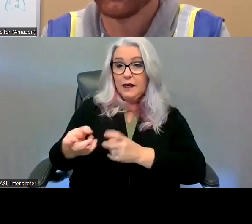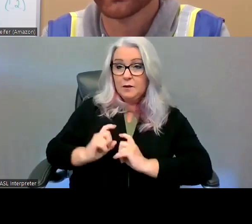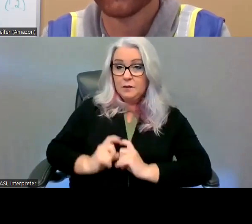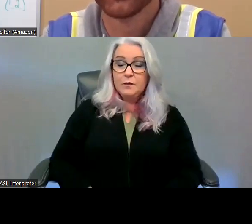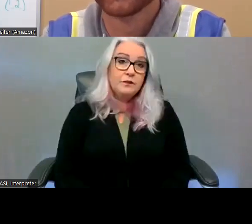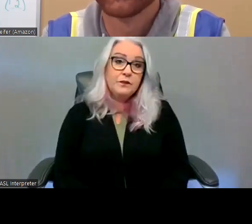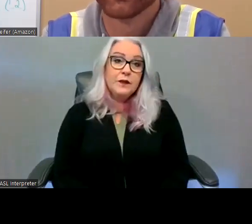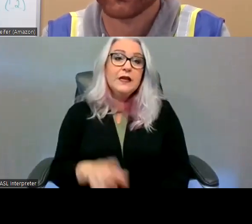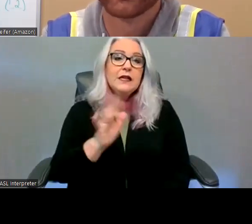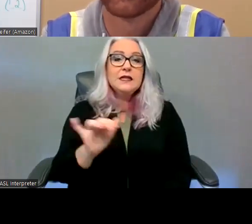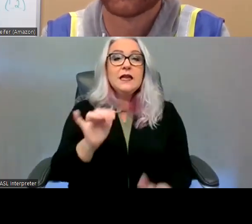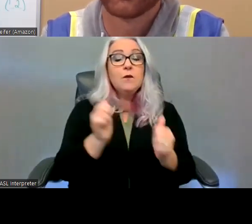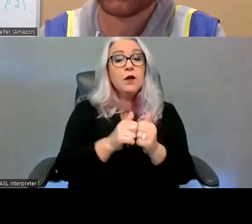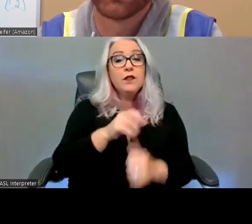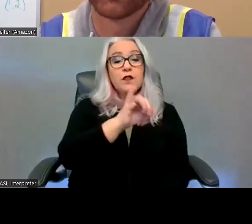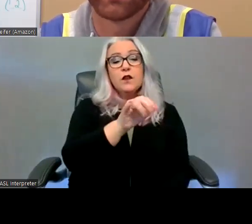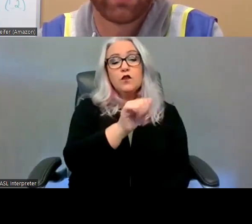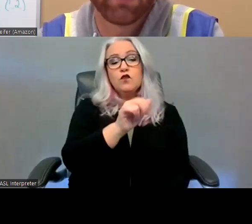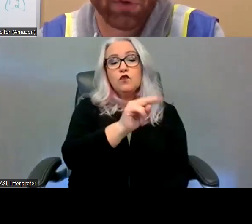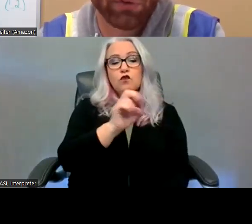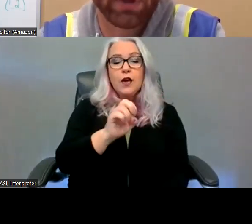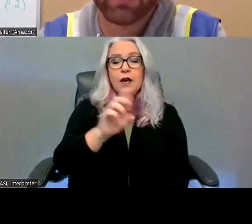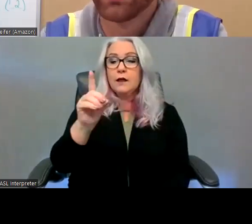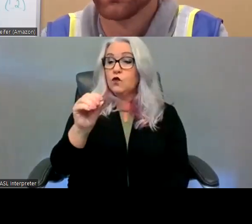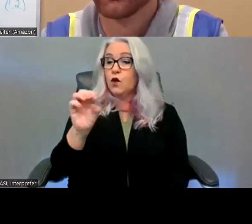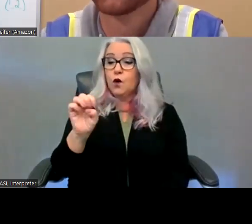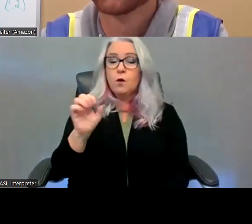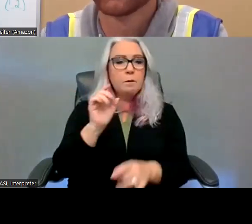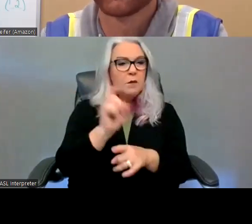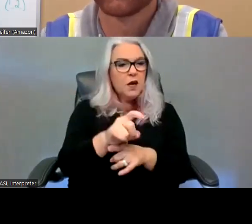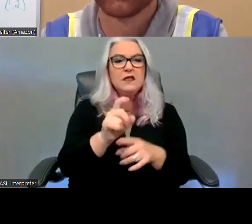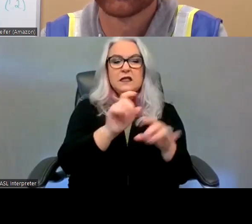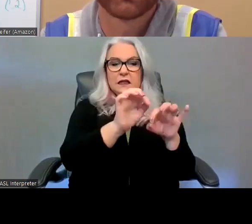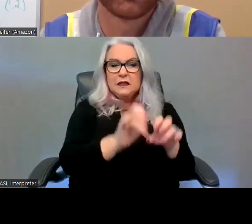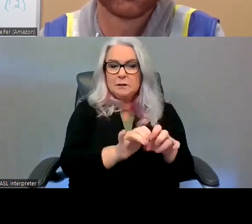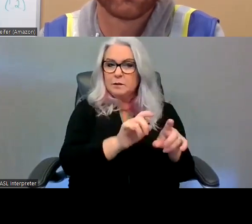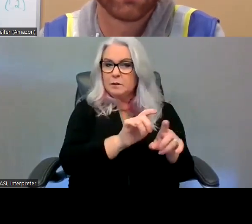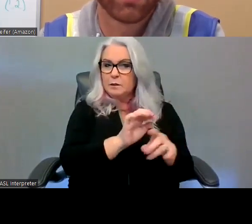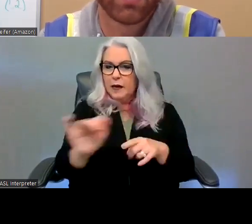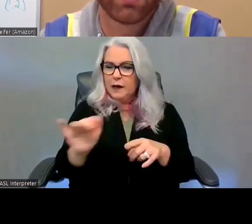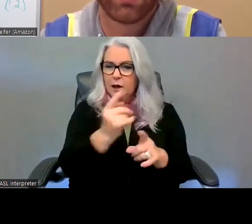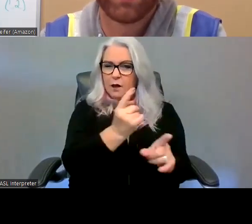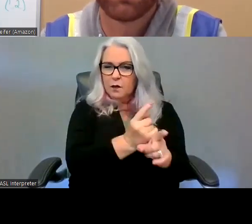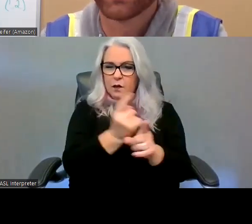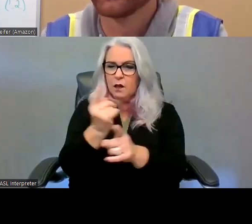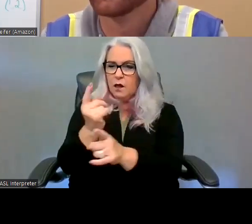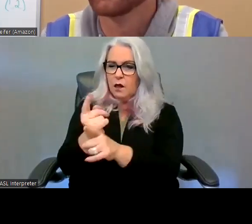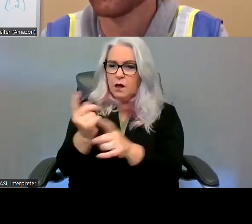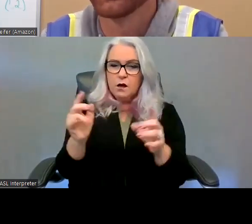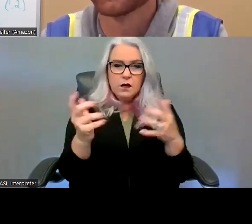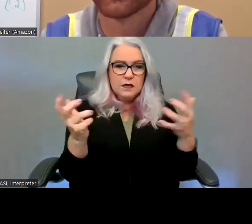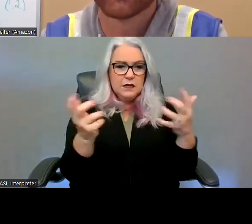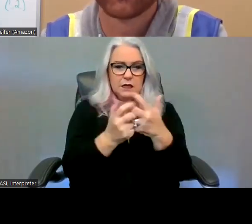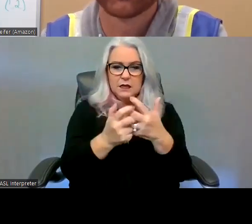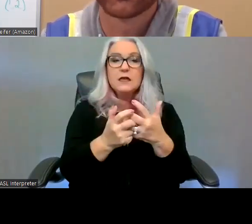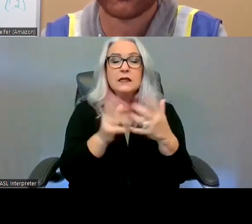Jane Doe, we're going to put Jane Doe exactly how we spelt it on the first slide, just so that there's no discrepancies on the application.